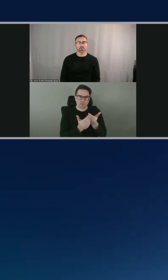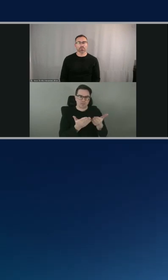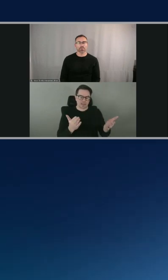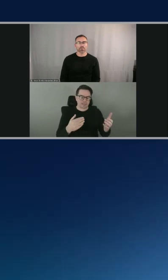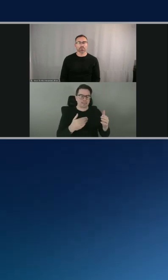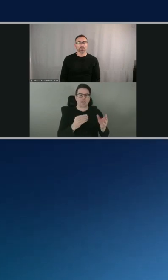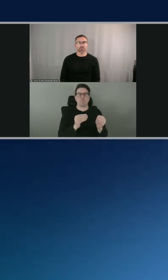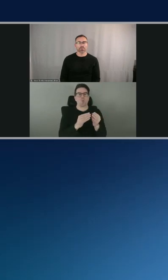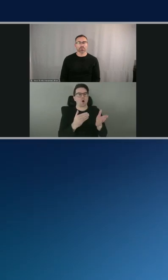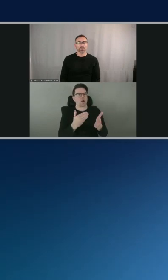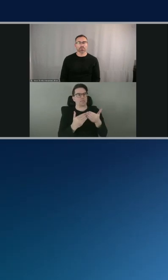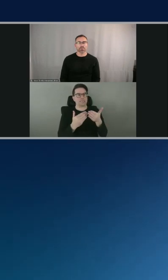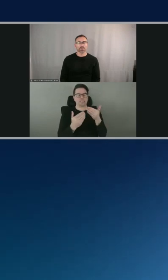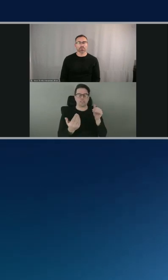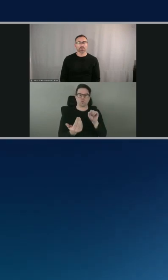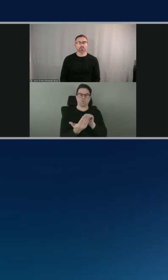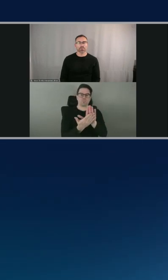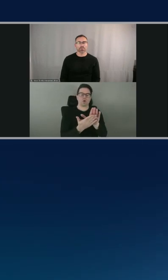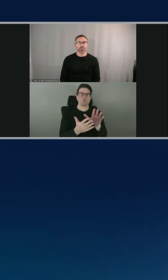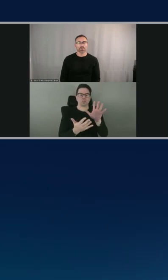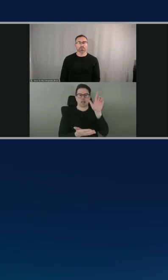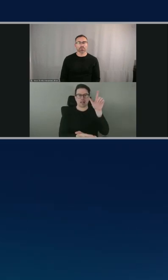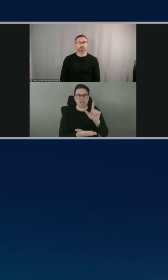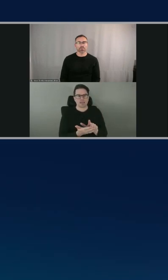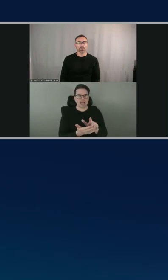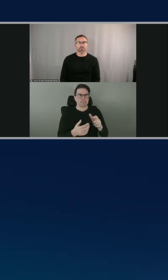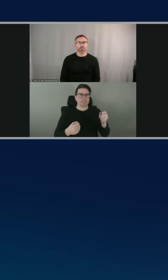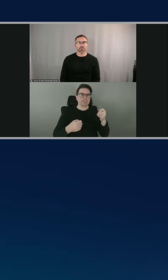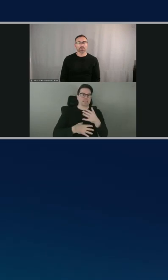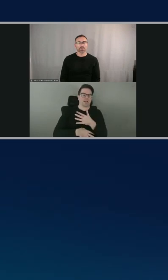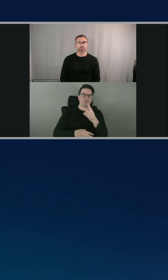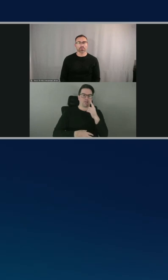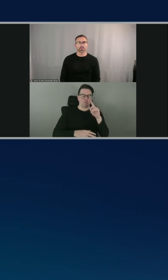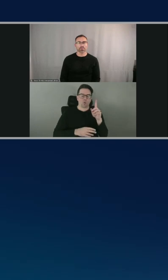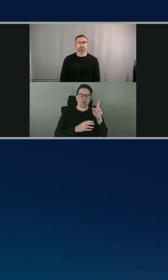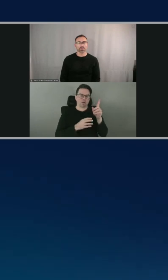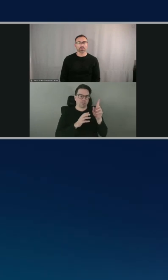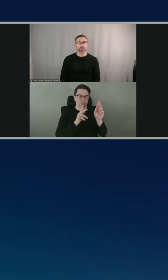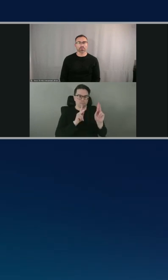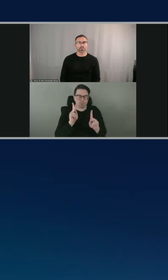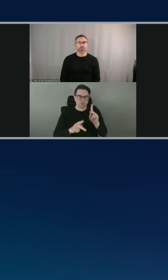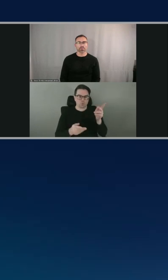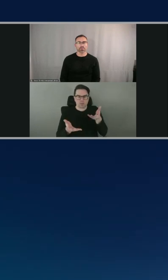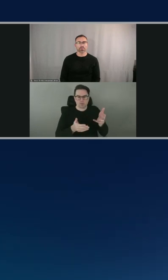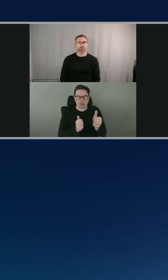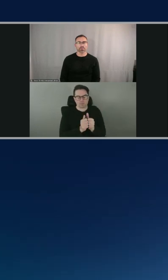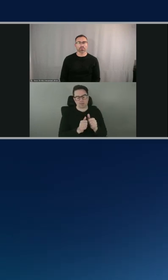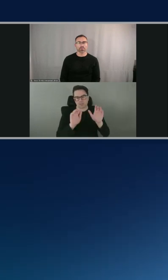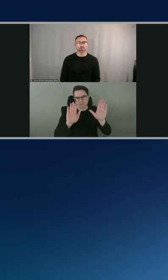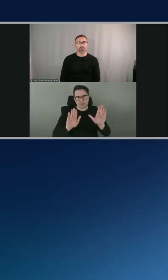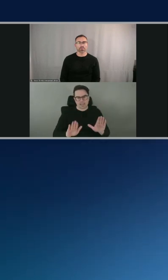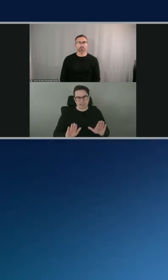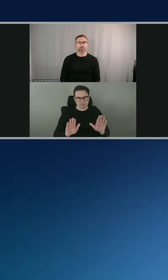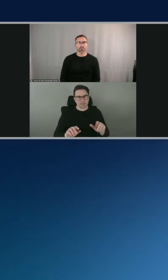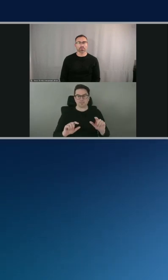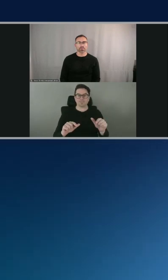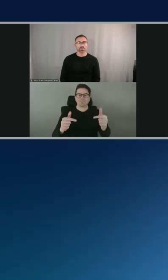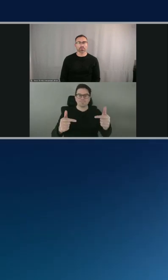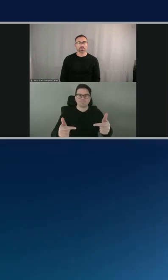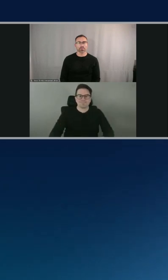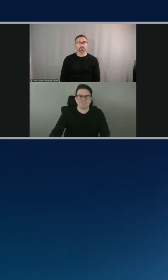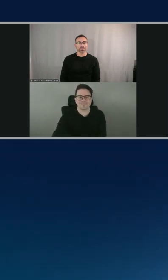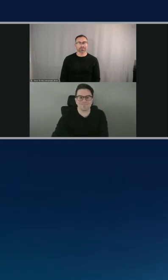less scary and daunting for the average individual to go and interact. And this is pretty fantastic. Kudos. Absolutely.